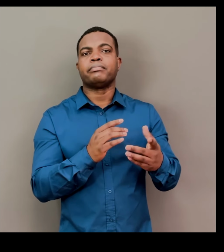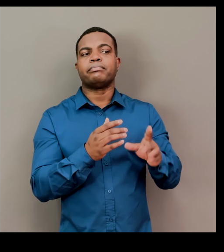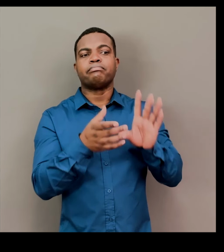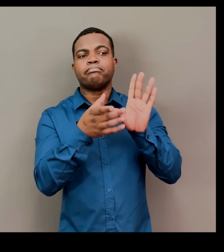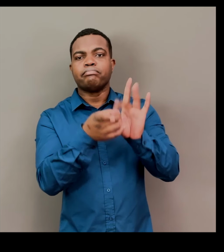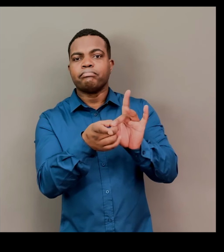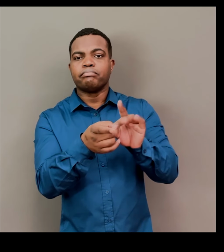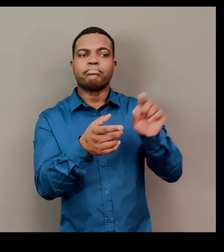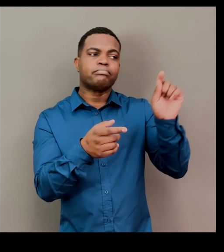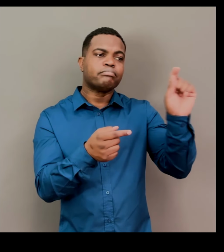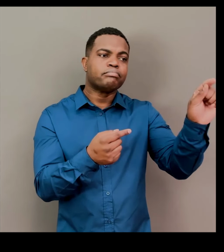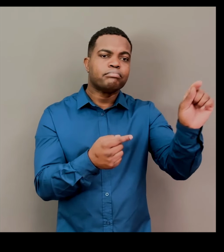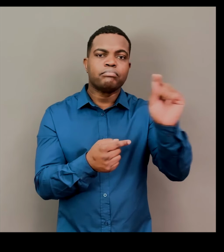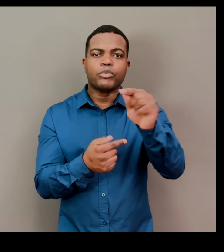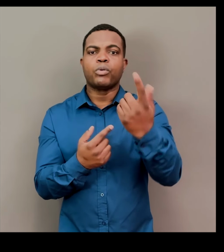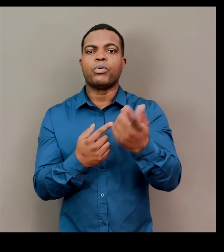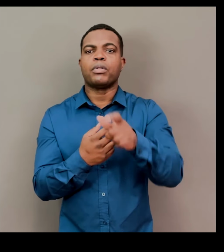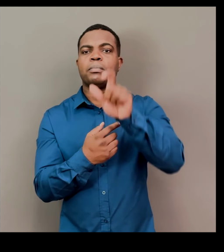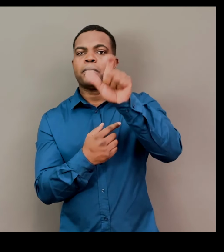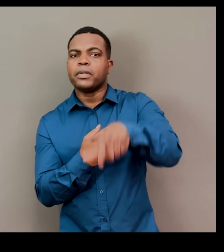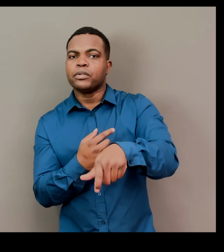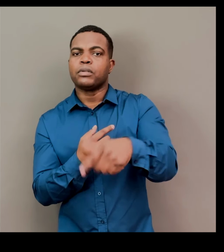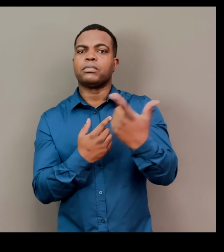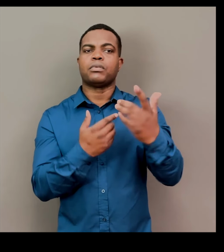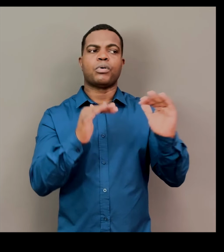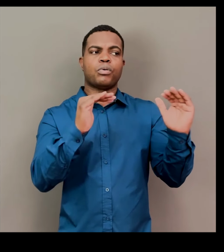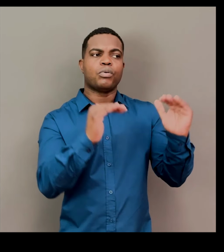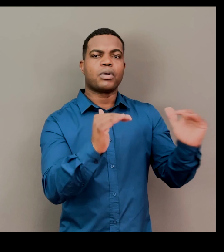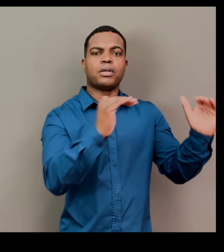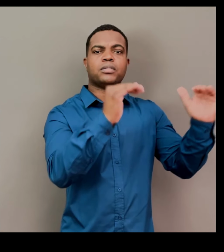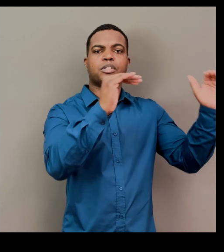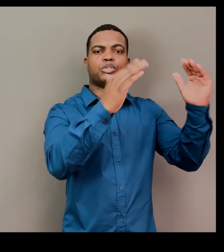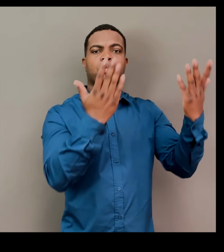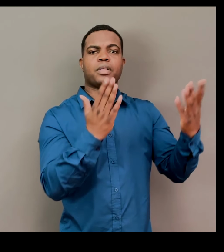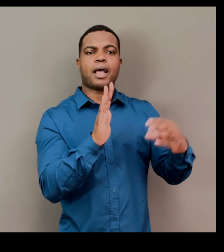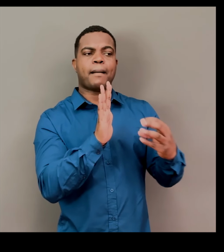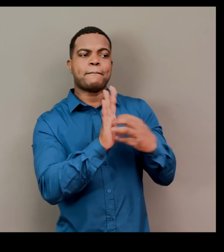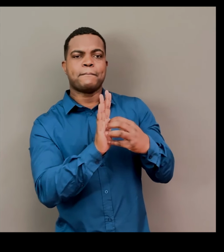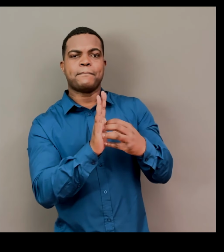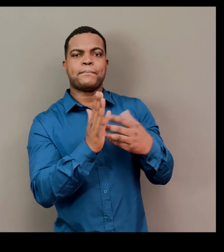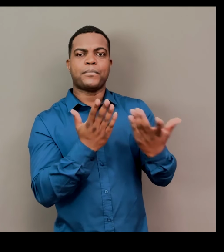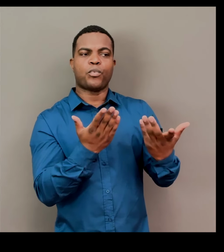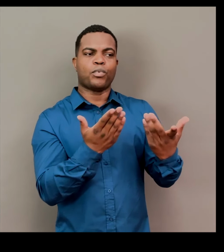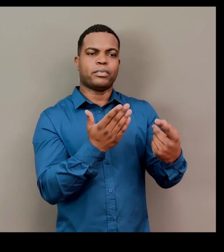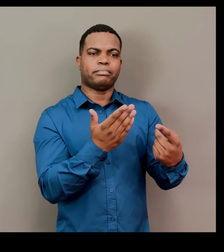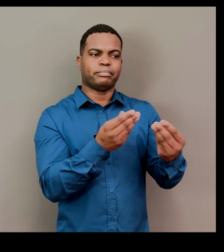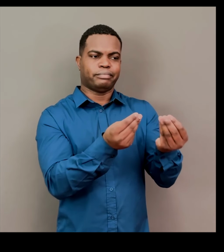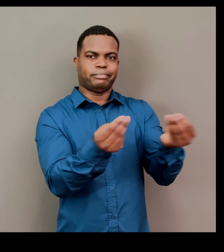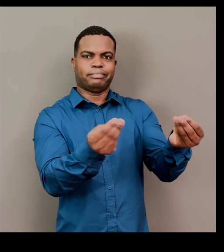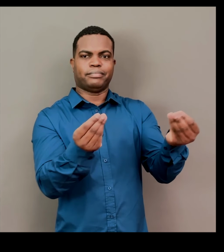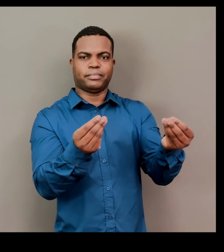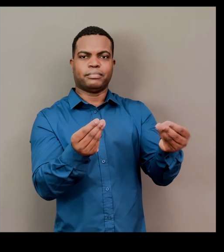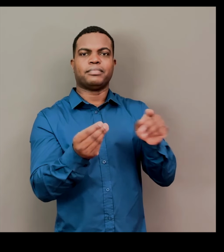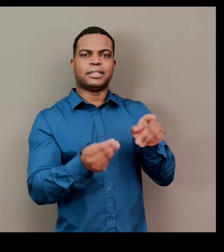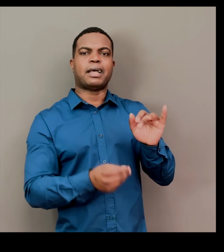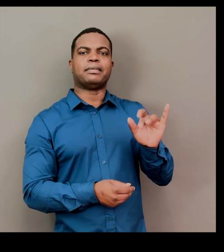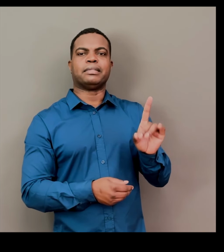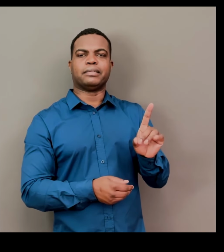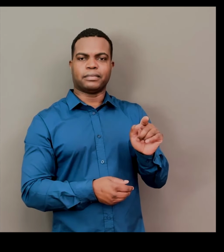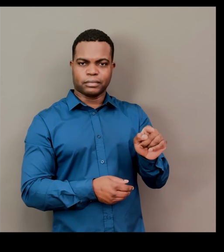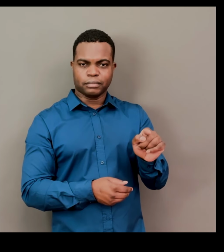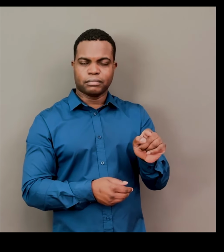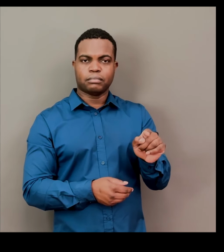entities, including a person, organization, application, or device. When used to describe